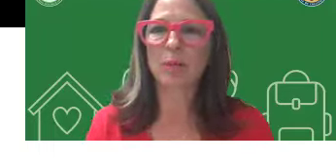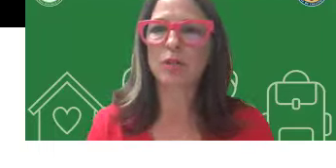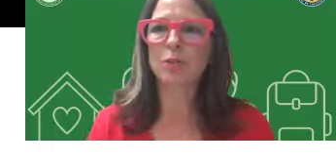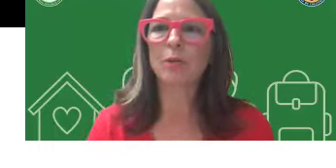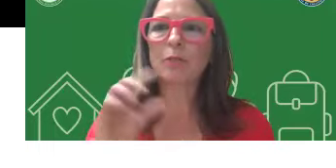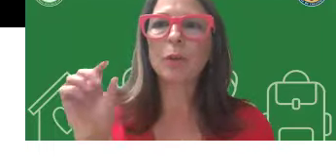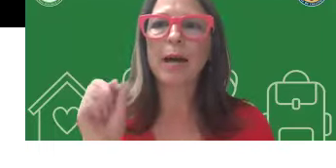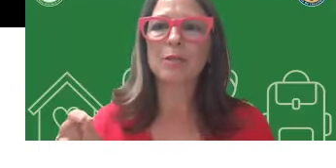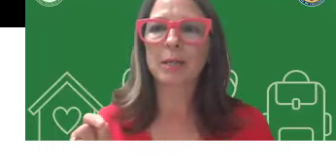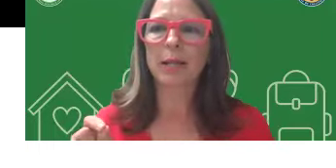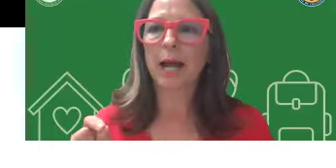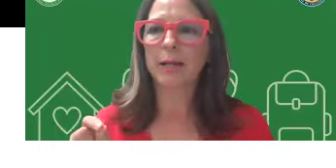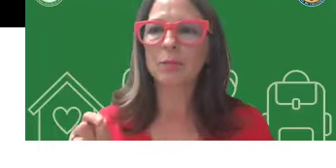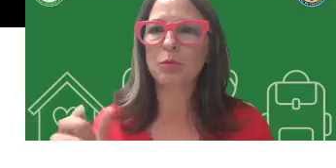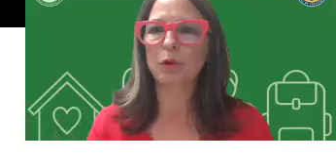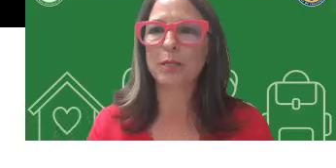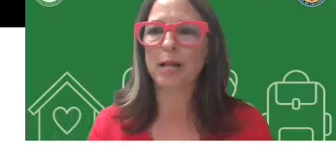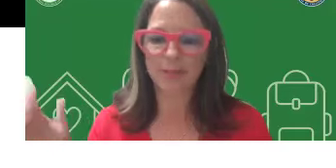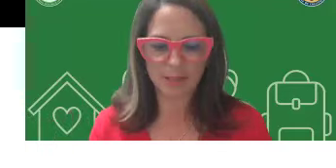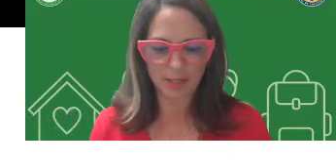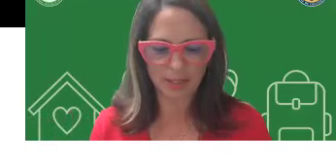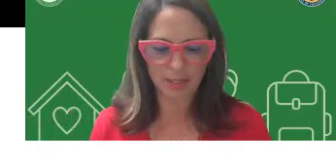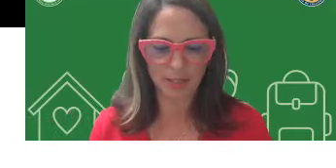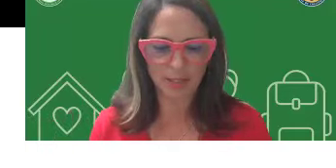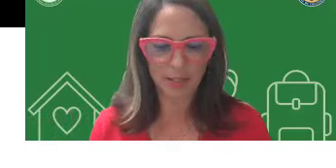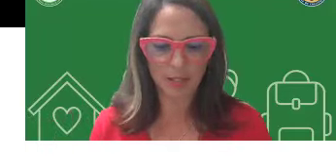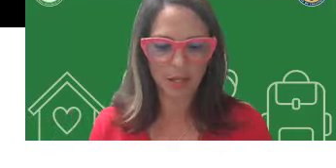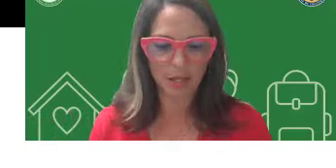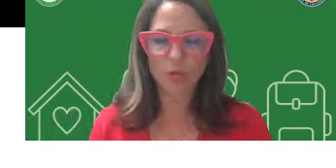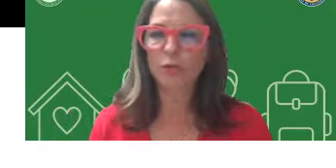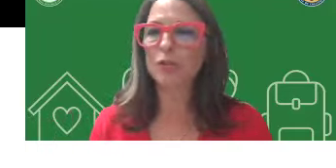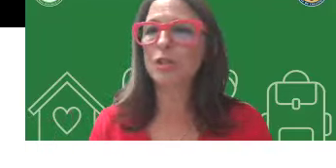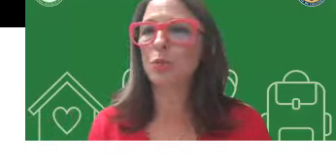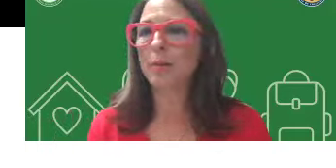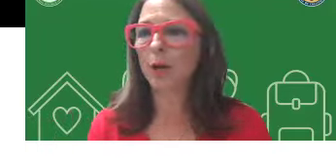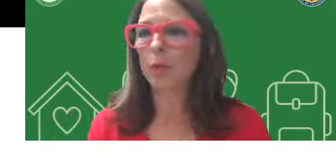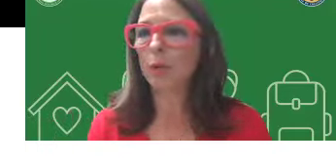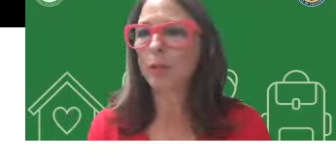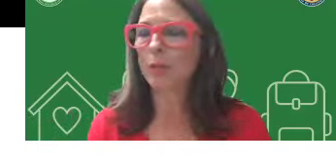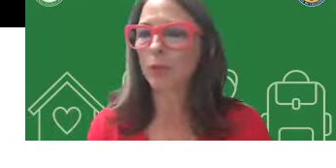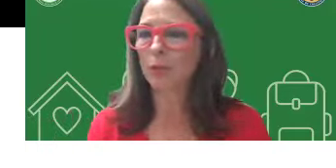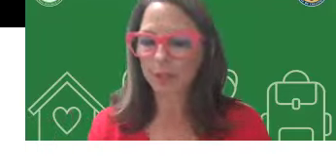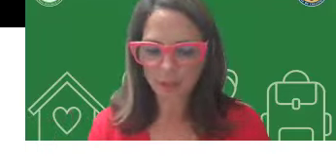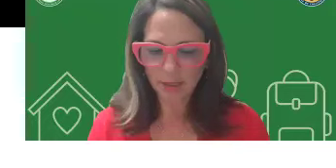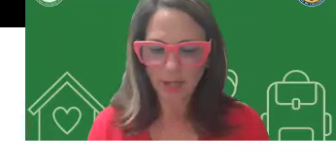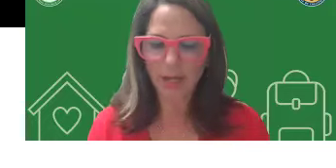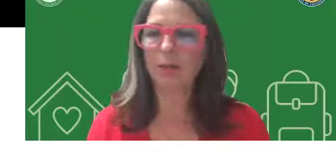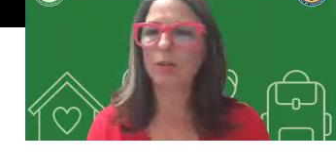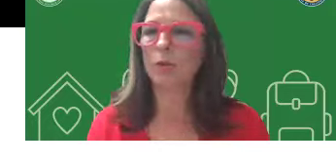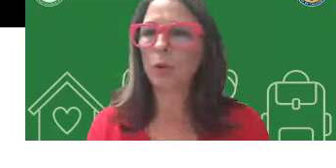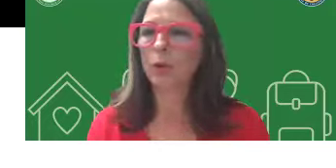of Education. I'm going to do a few housekeeping items before we dive into content. So first, this webinar will be